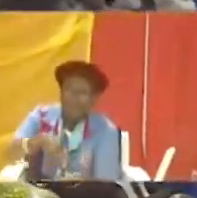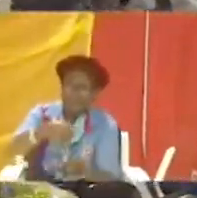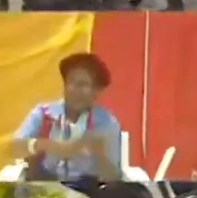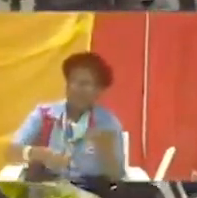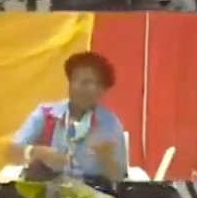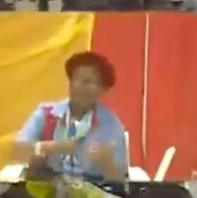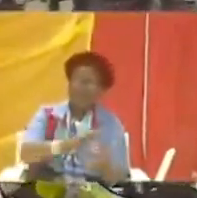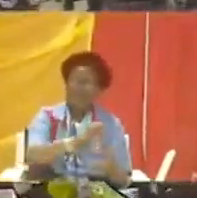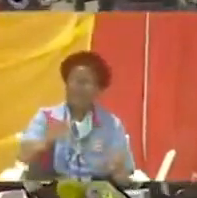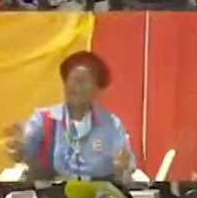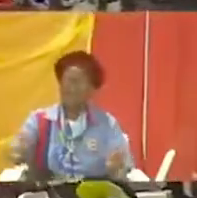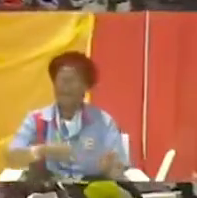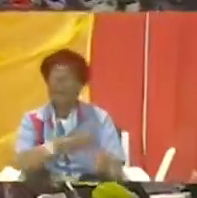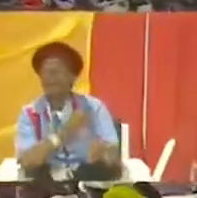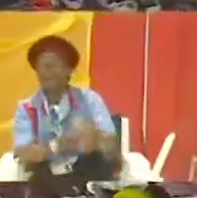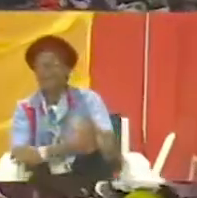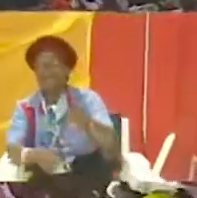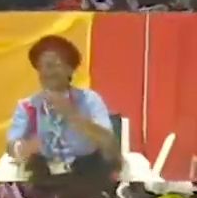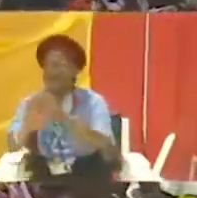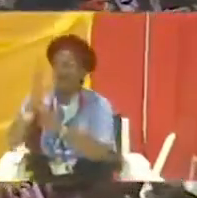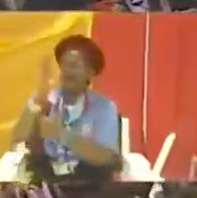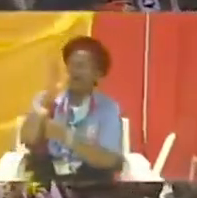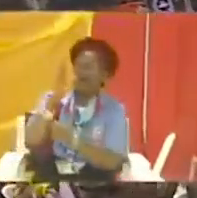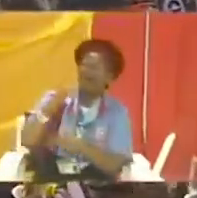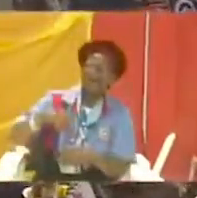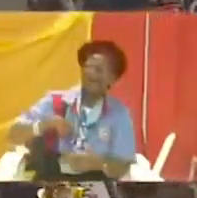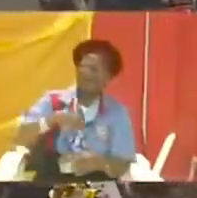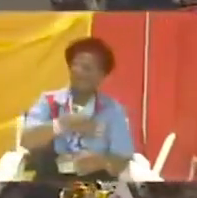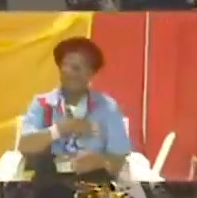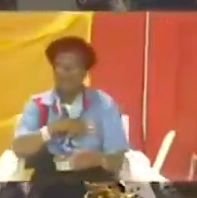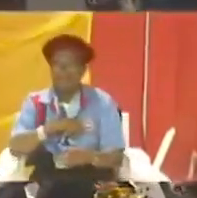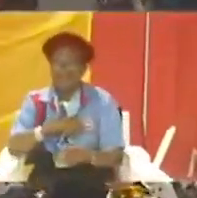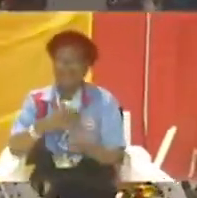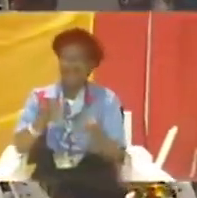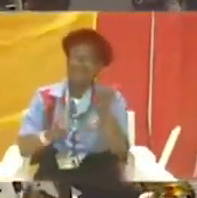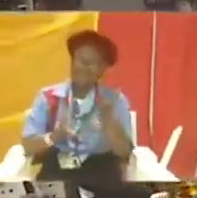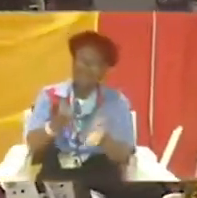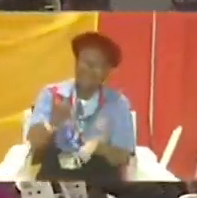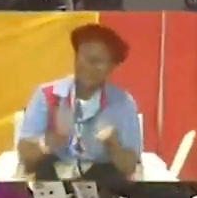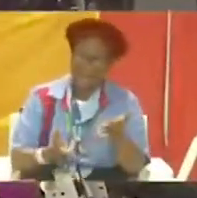hallelujah, what a mighty God we